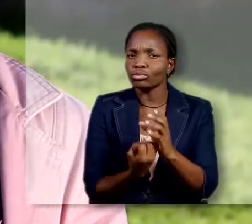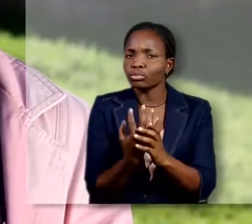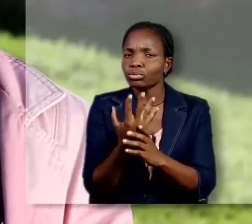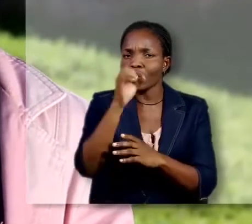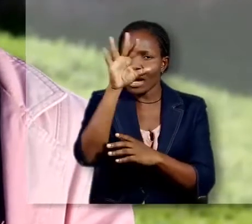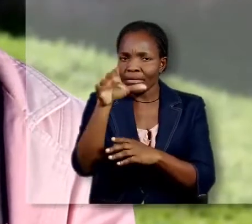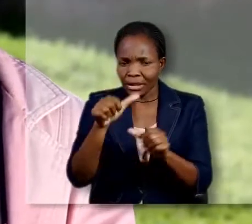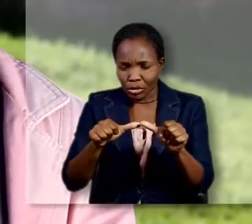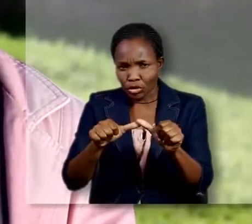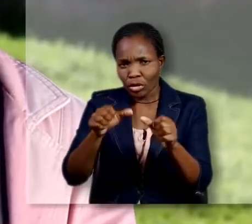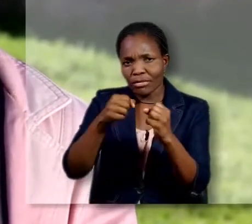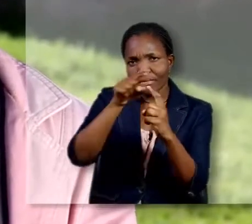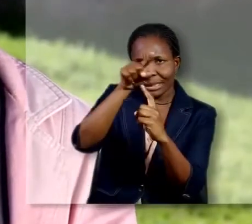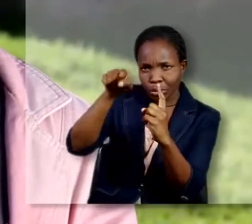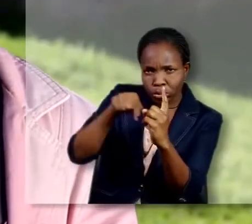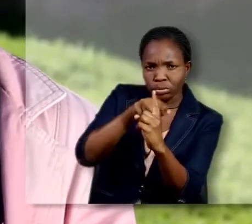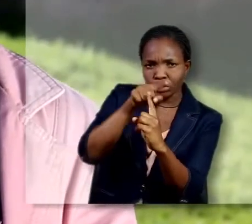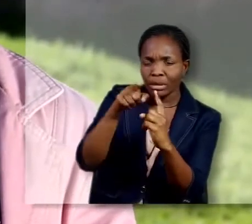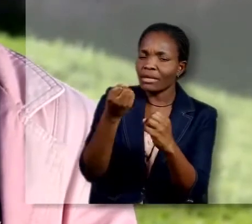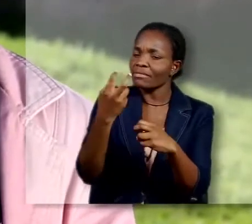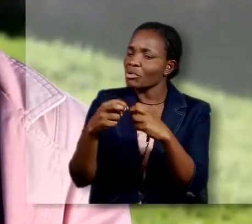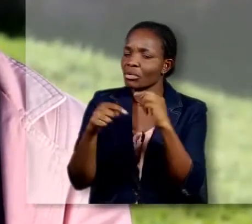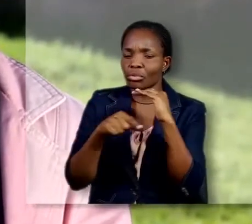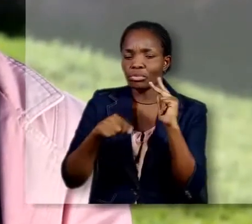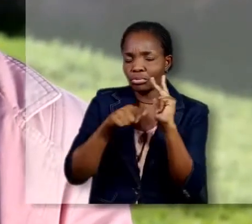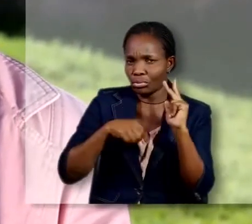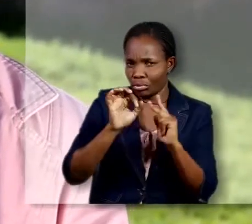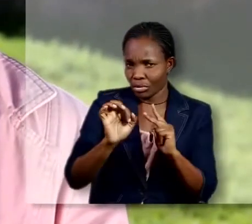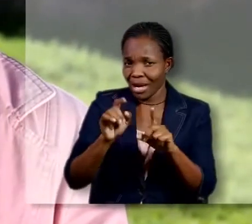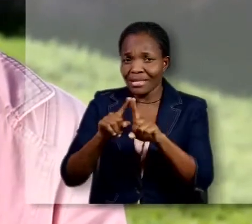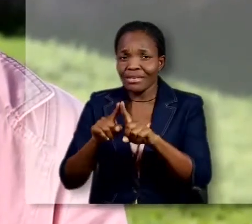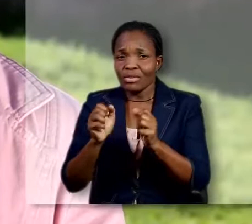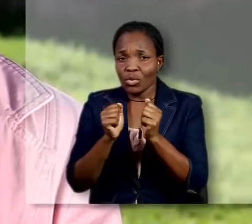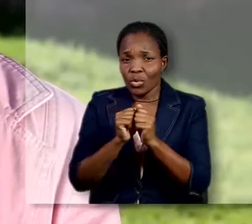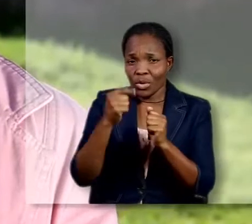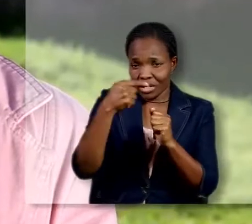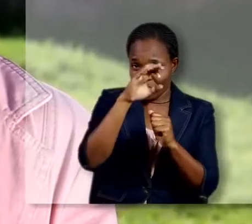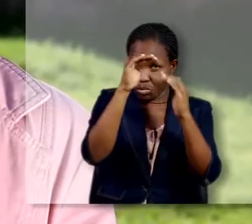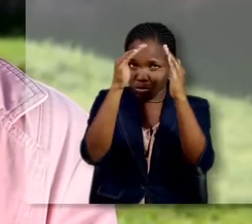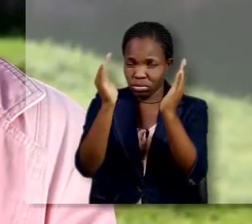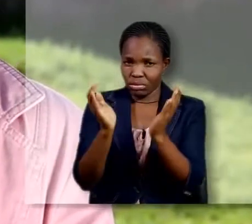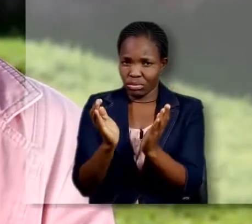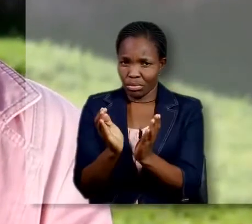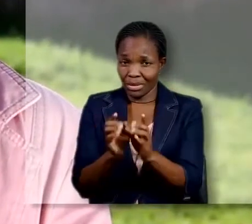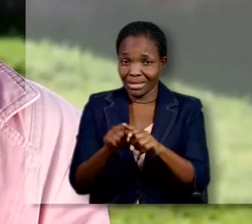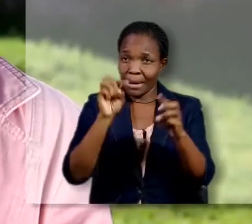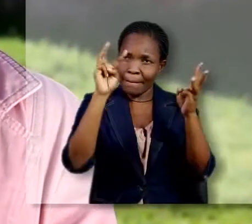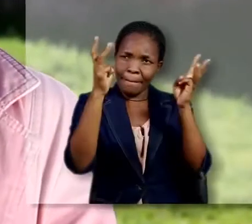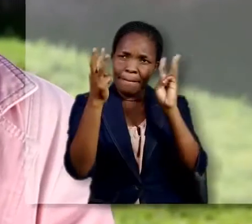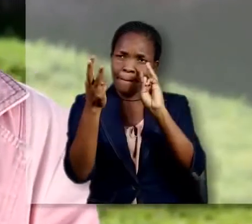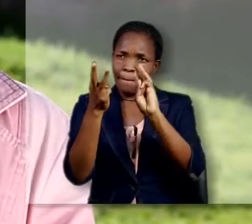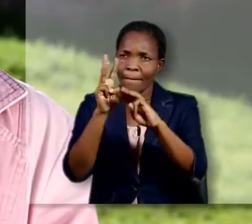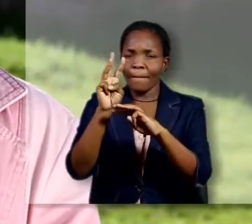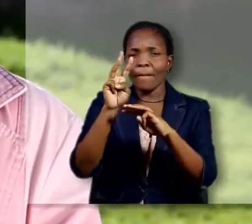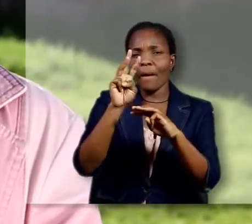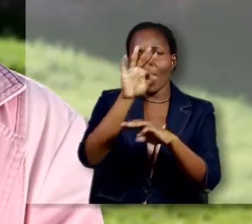societal issues troubling their nations. Differences within Africa's geography, such as the varying climates across the continent, have